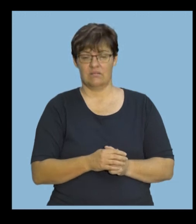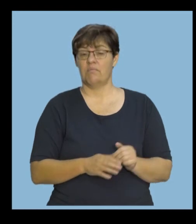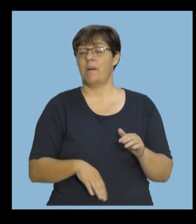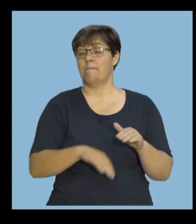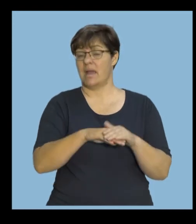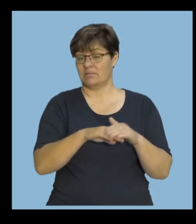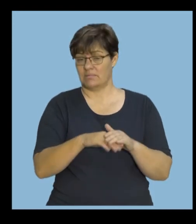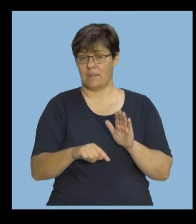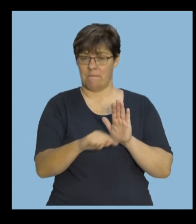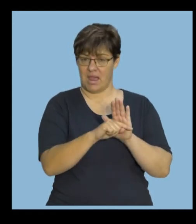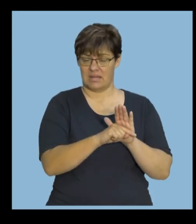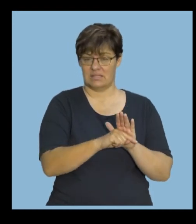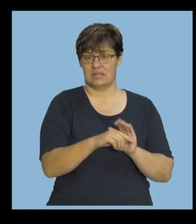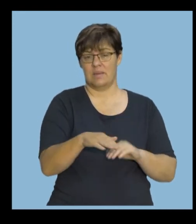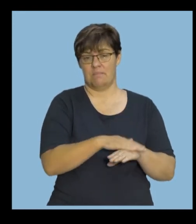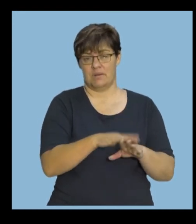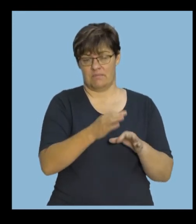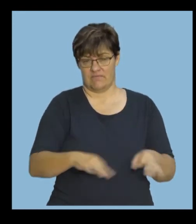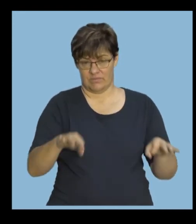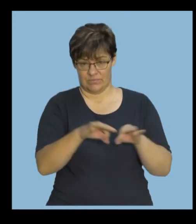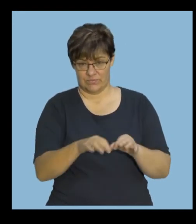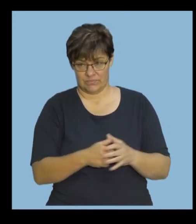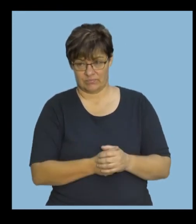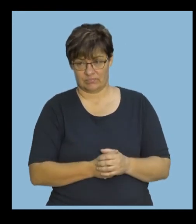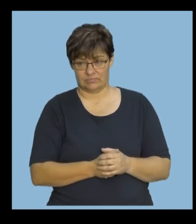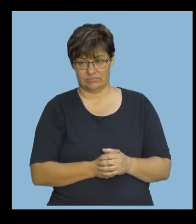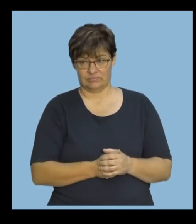can be given by maximum minus the minimum value.